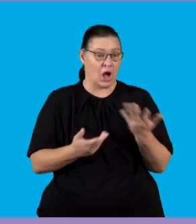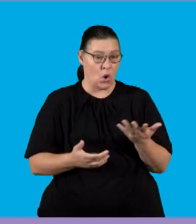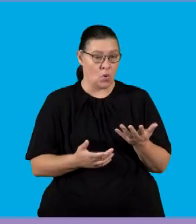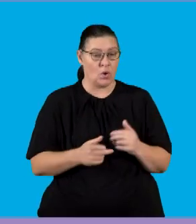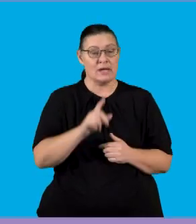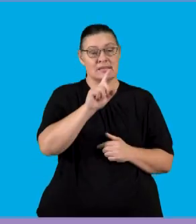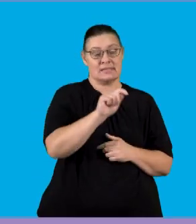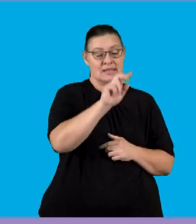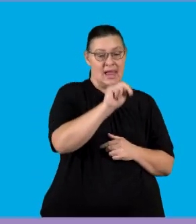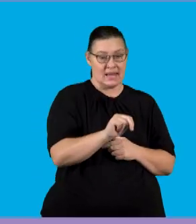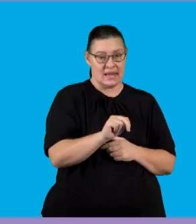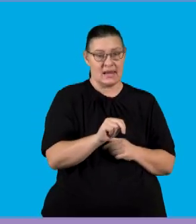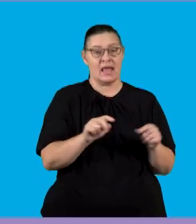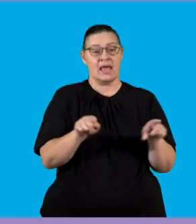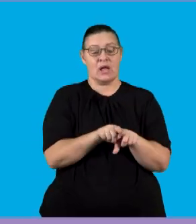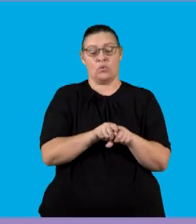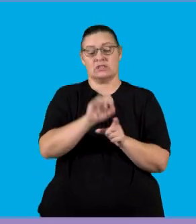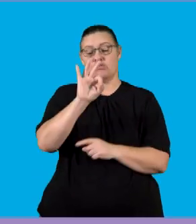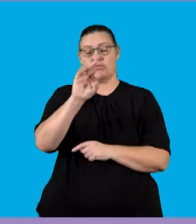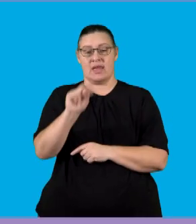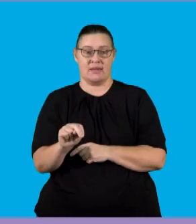as our 3n.